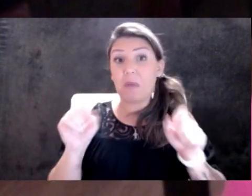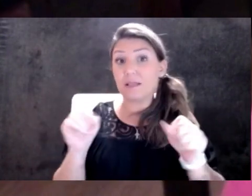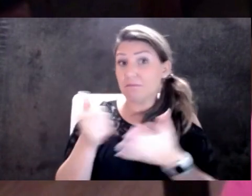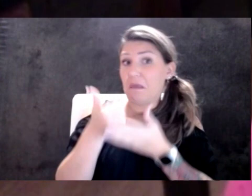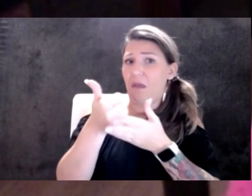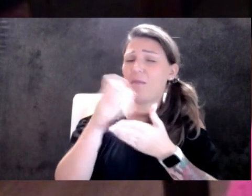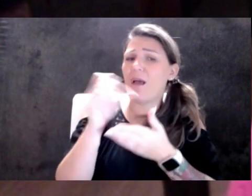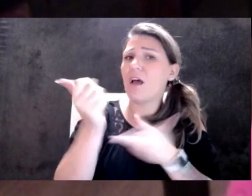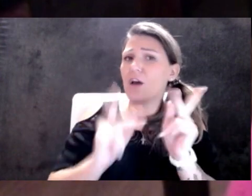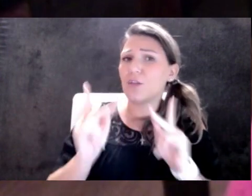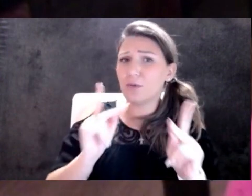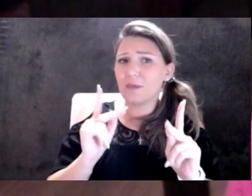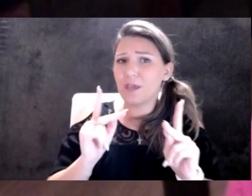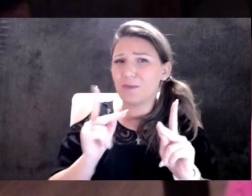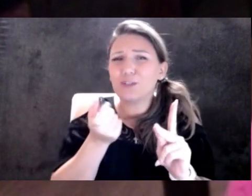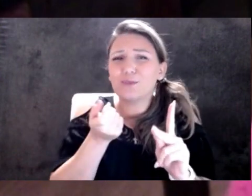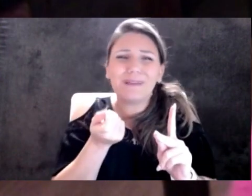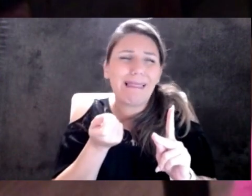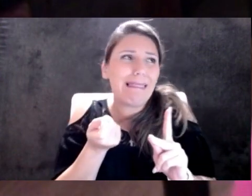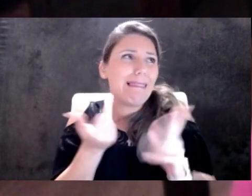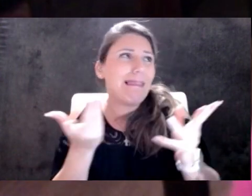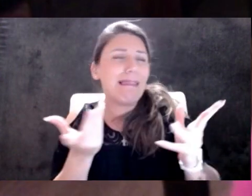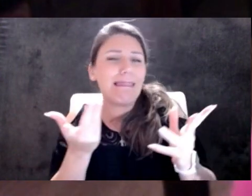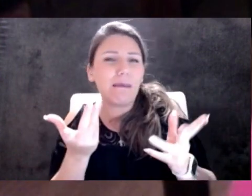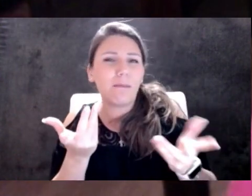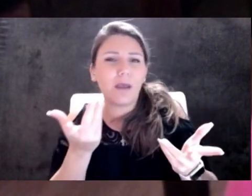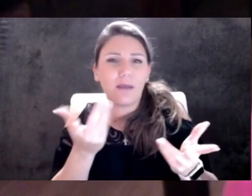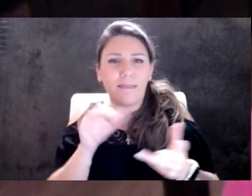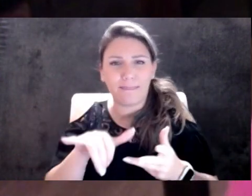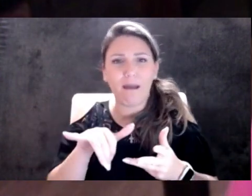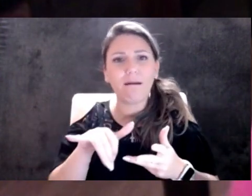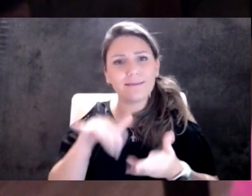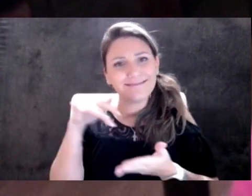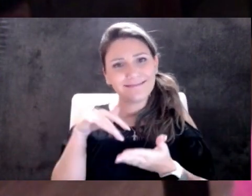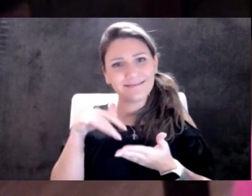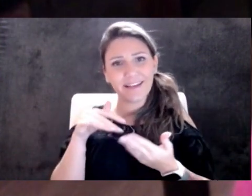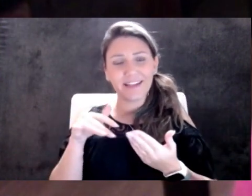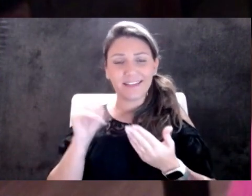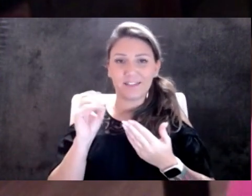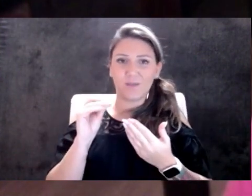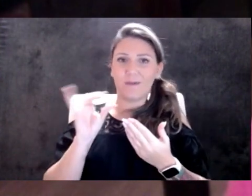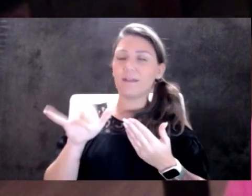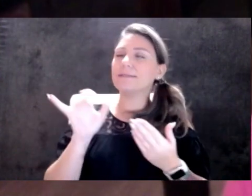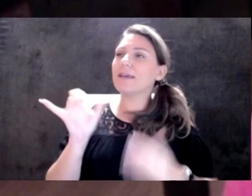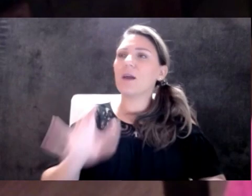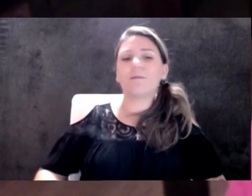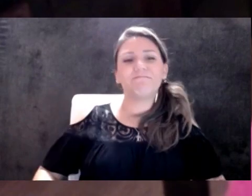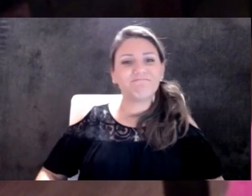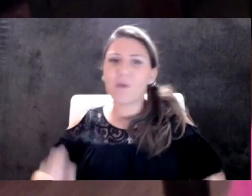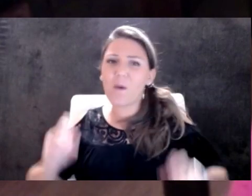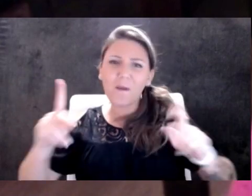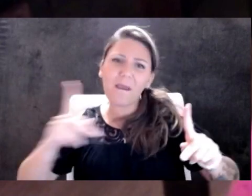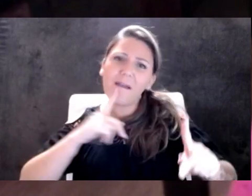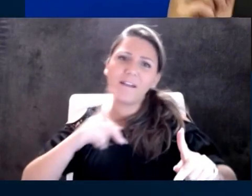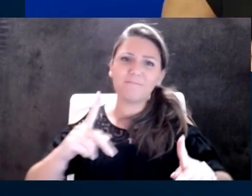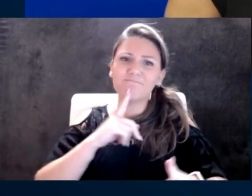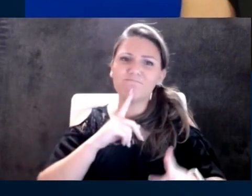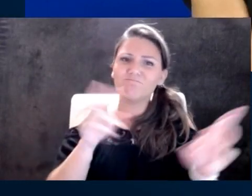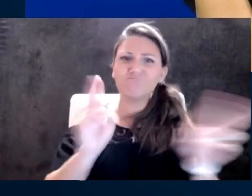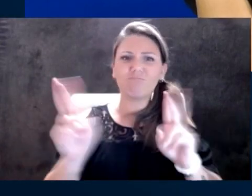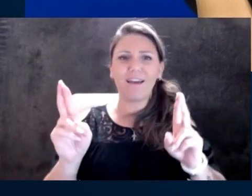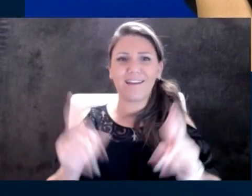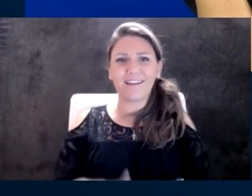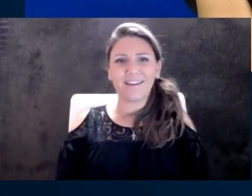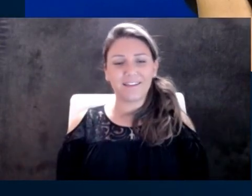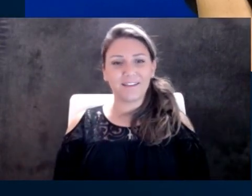by just doing a little bit of it, So that's when I was like, you know what, I'm all in. Well, and Vanessa, I